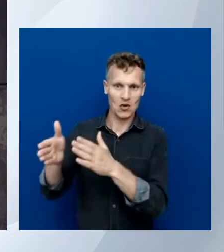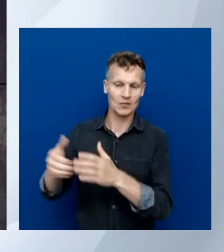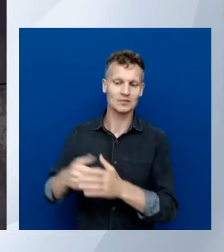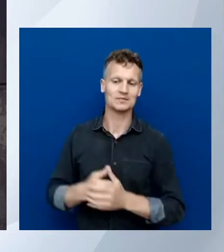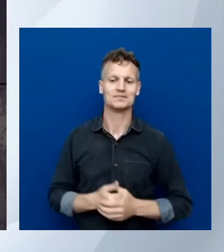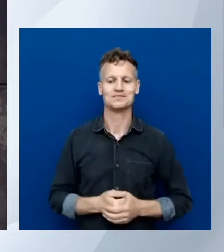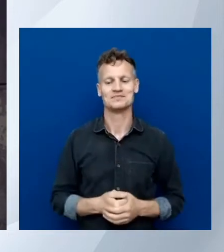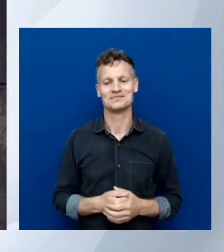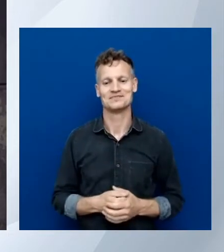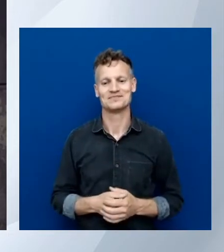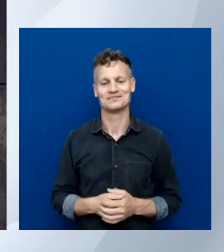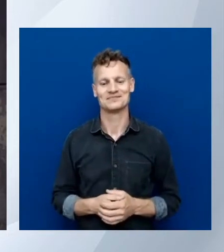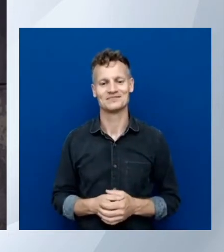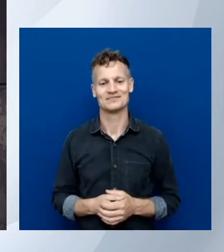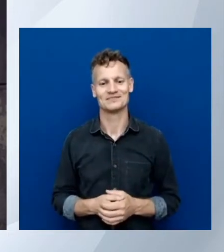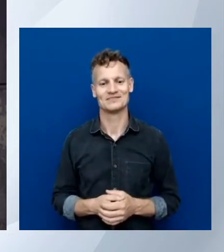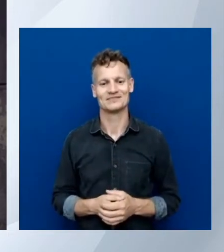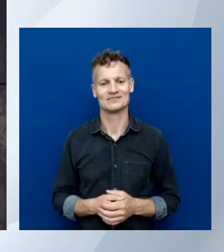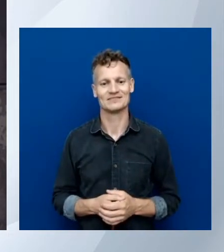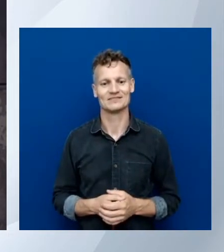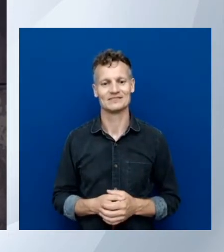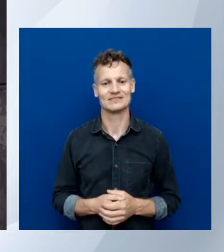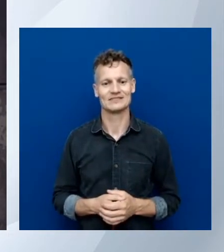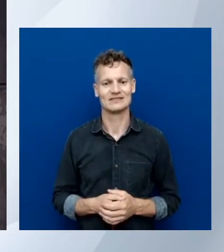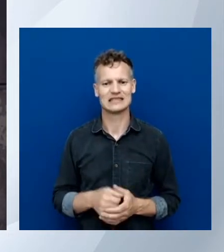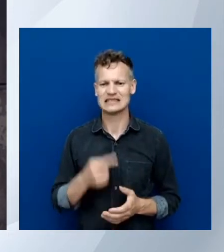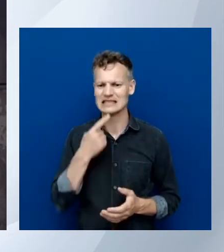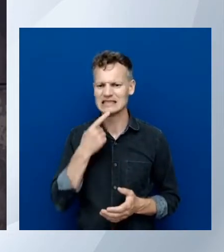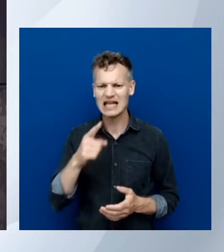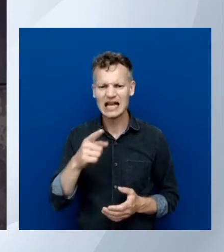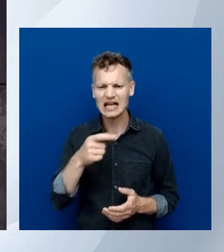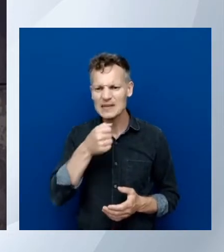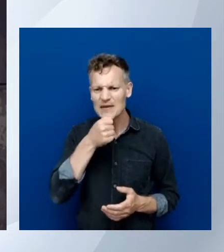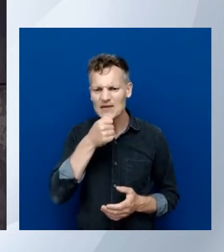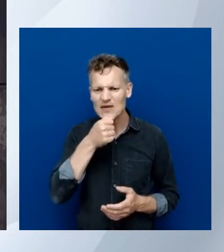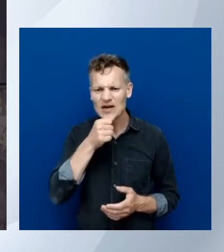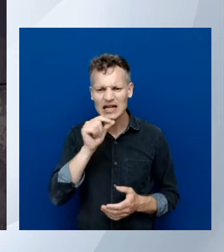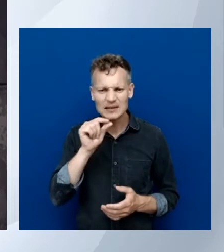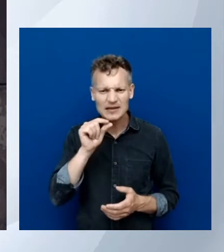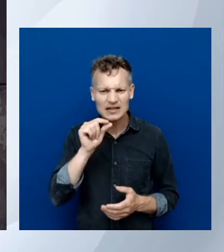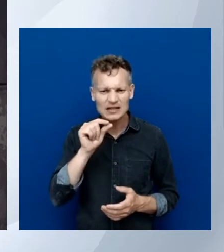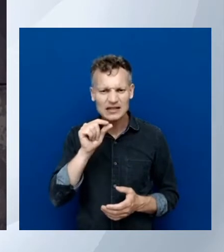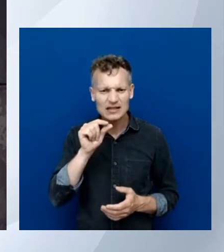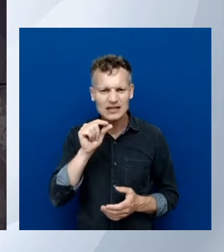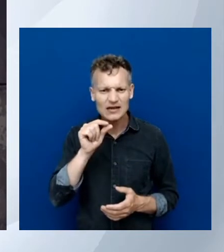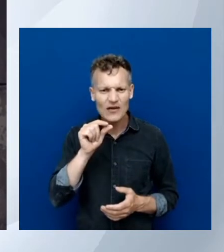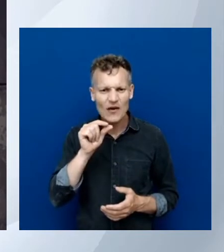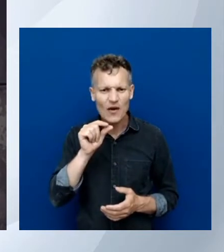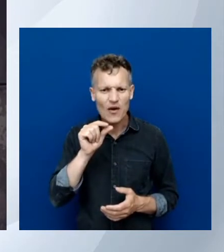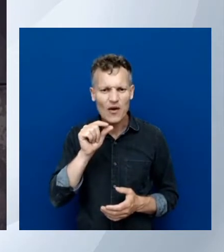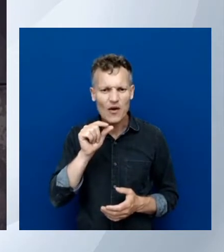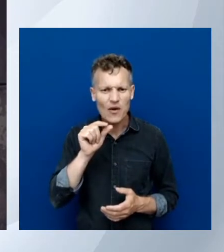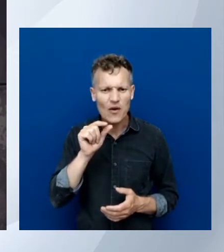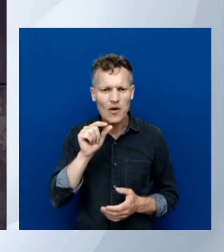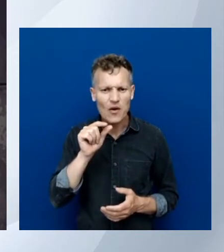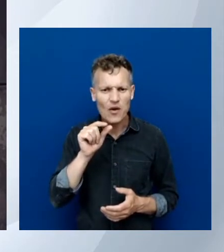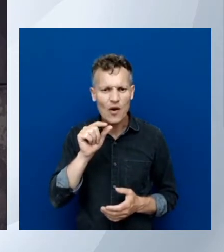Oh, it's me. You're not the one on the top. Here, let me.